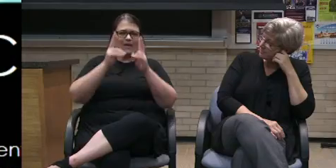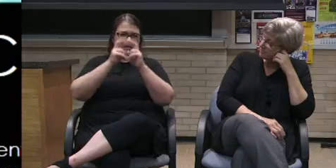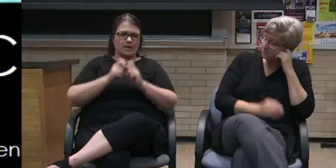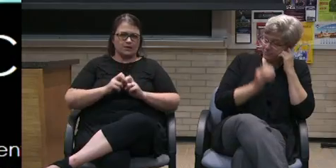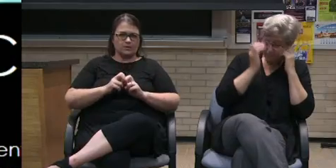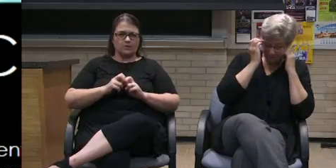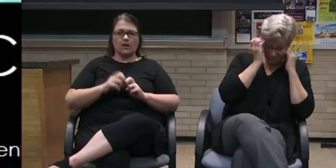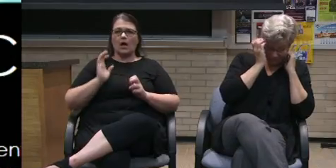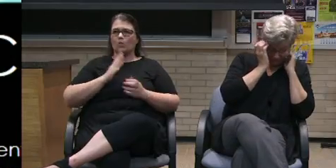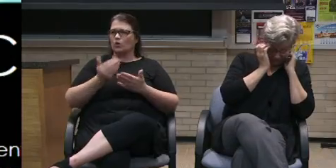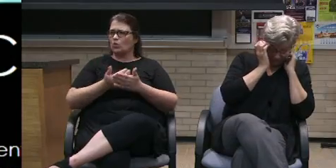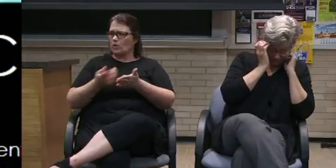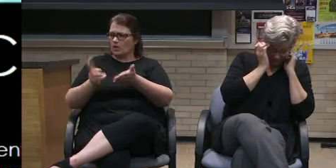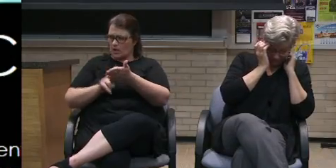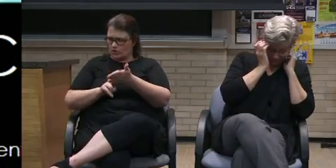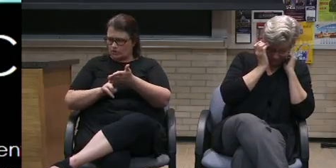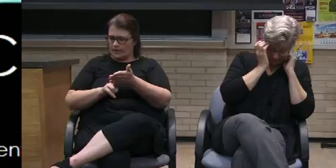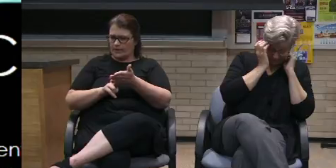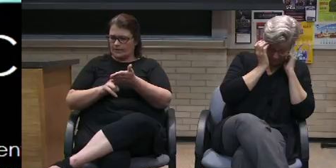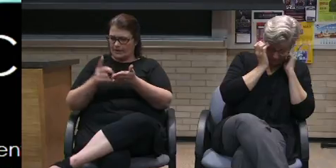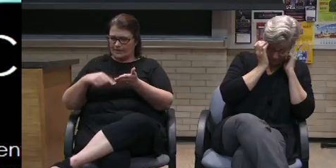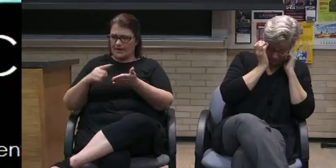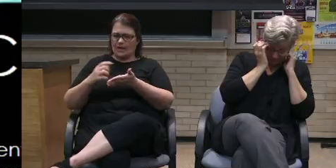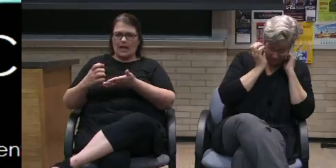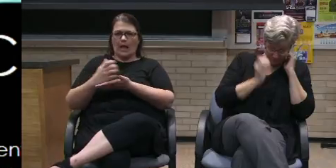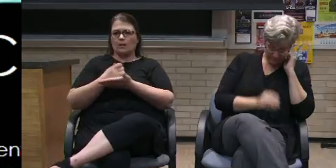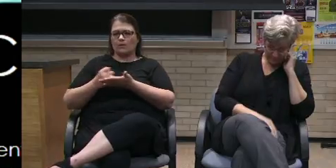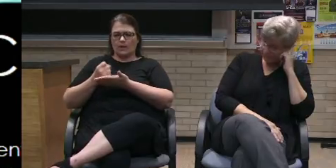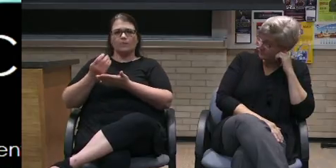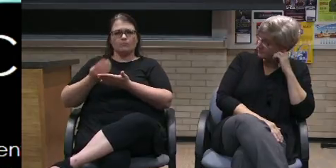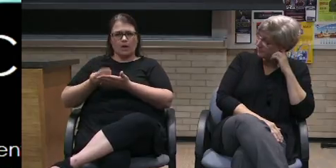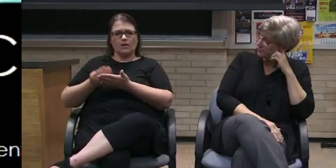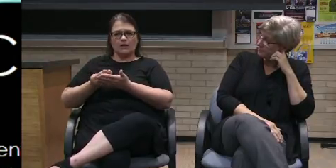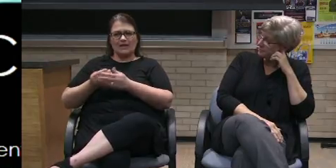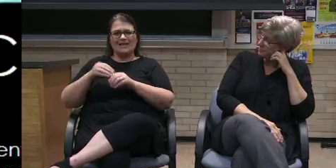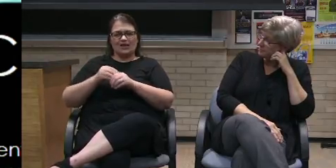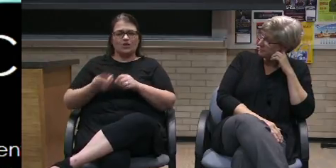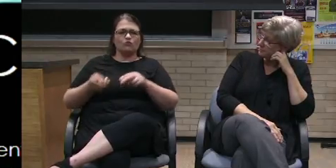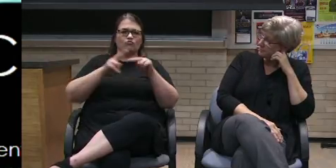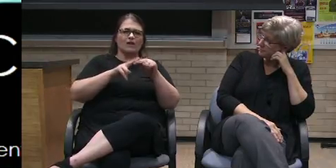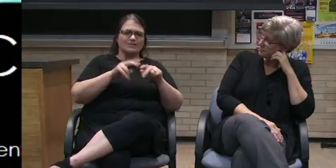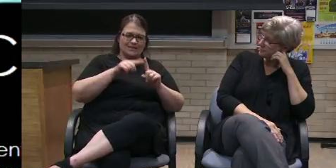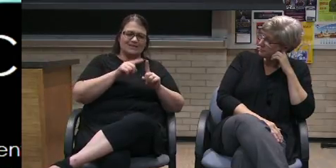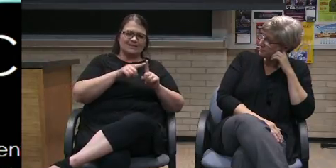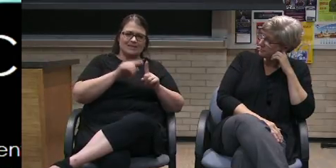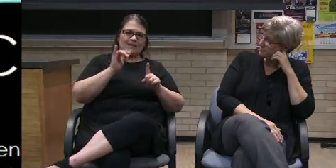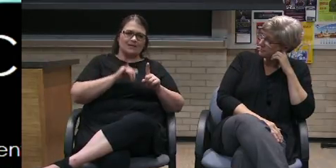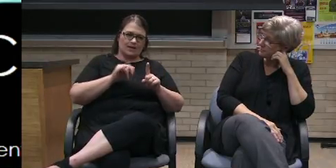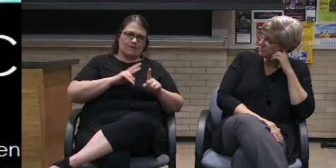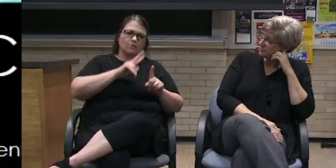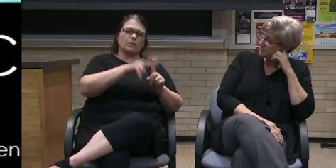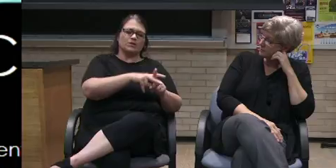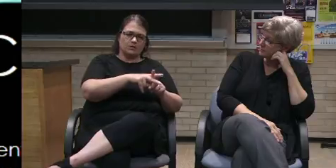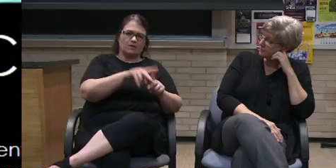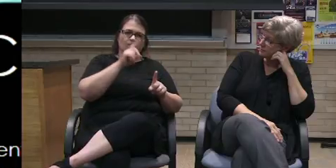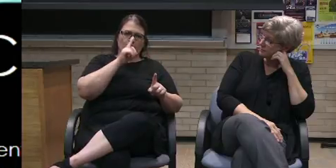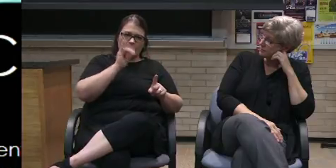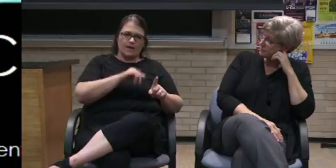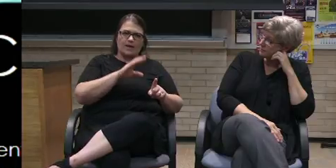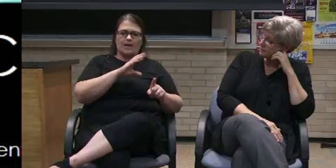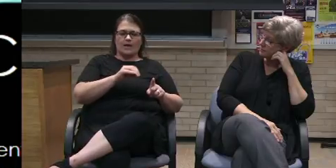state op contract, they've actually allocated money in our raises that have to go to resolving salary equity and compression